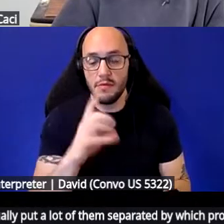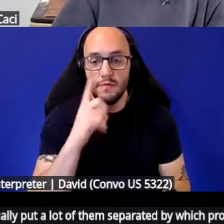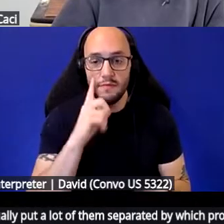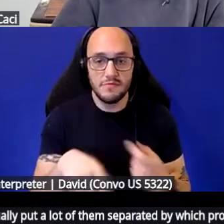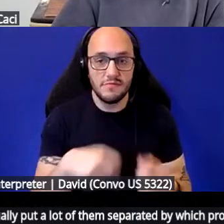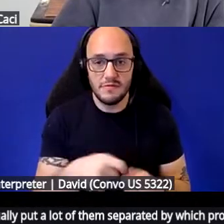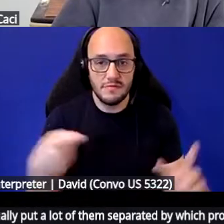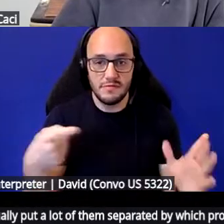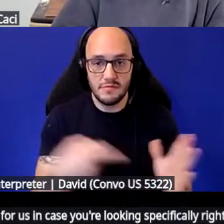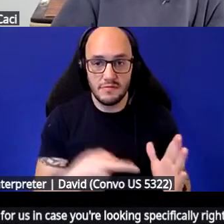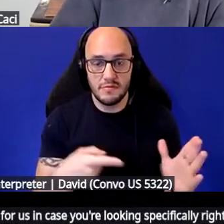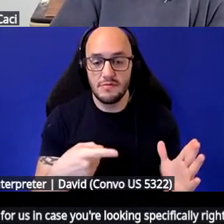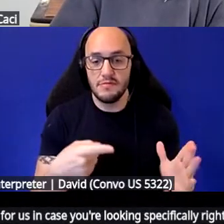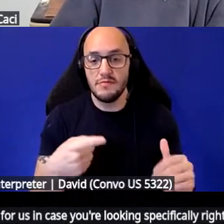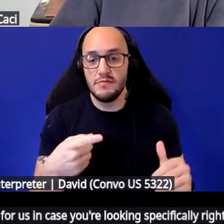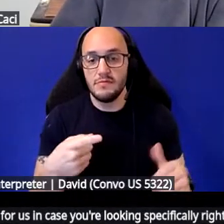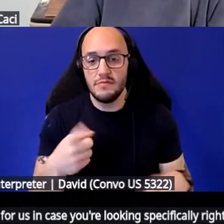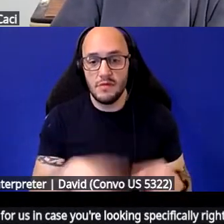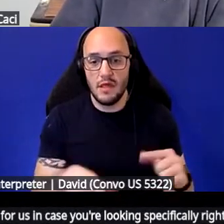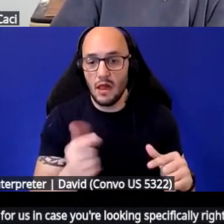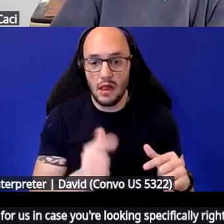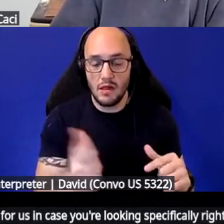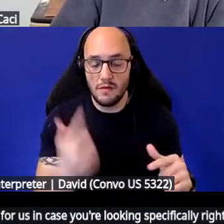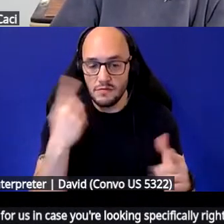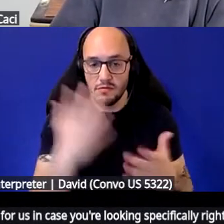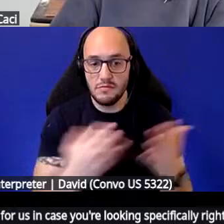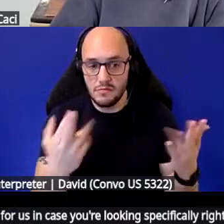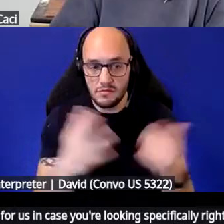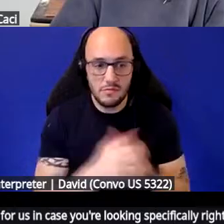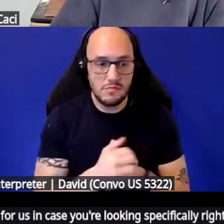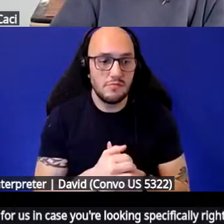there and don't need or can't switch back and forth for some reason.